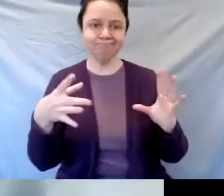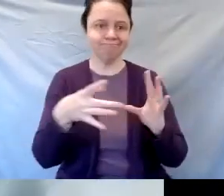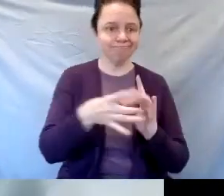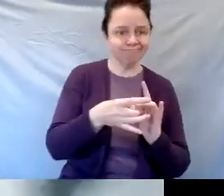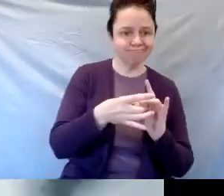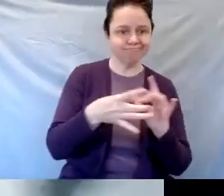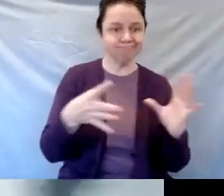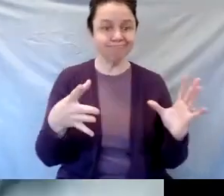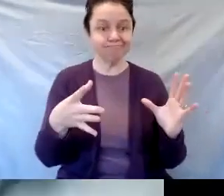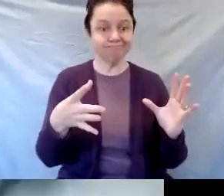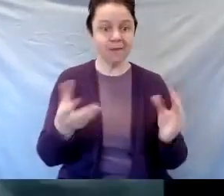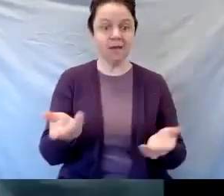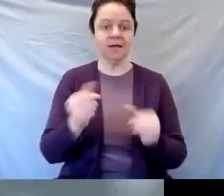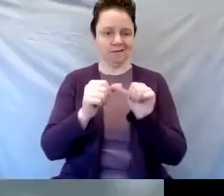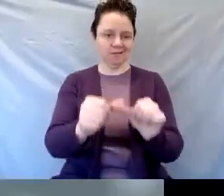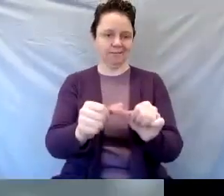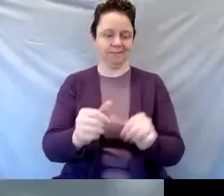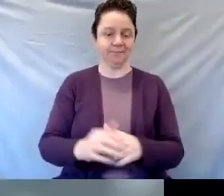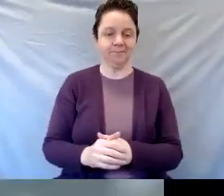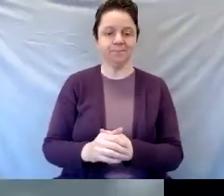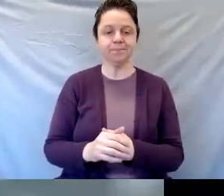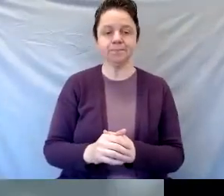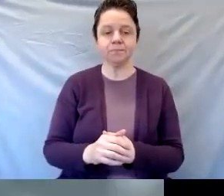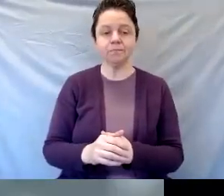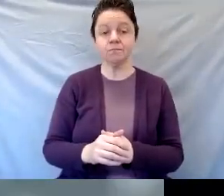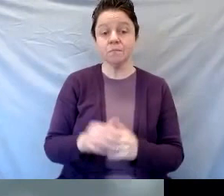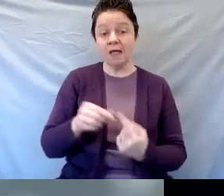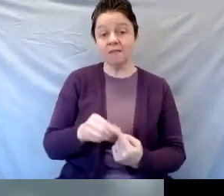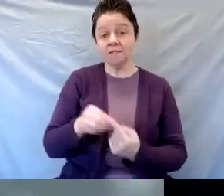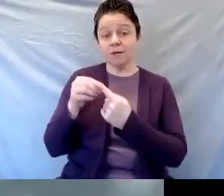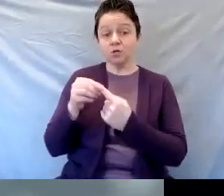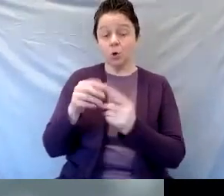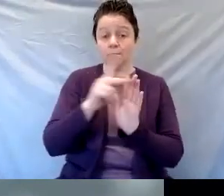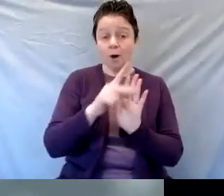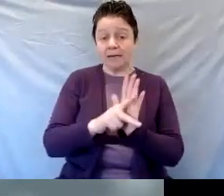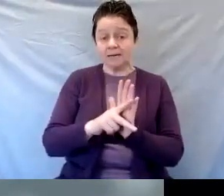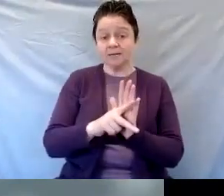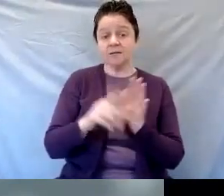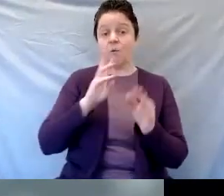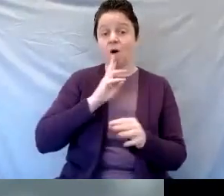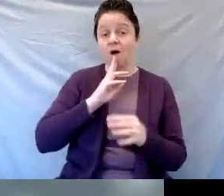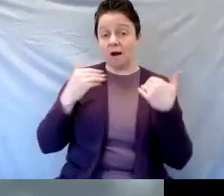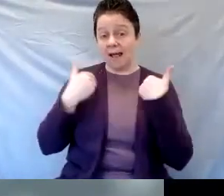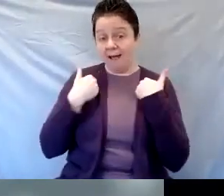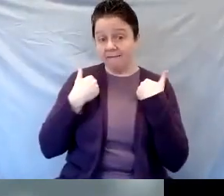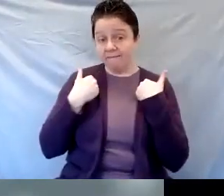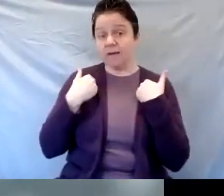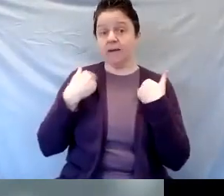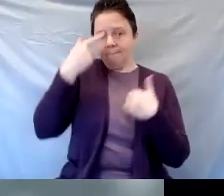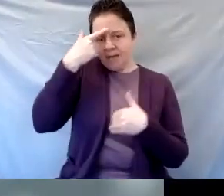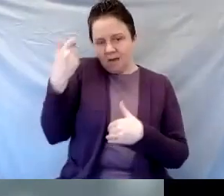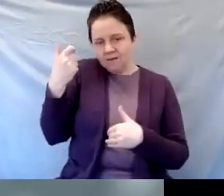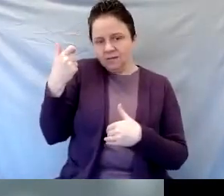polar molecules. The special properties that are given to water because of